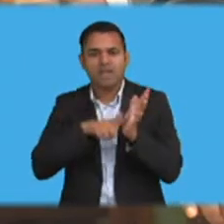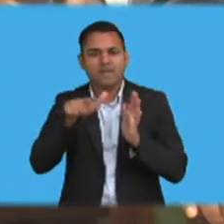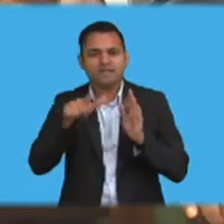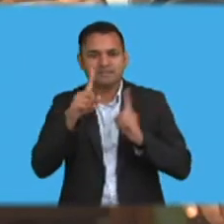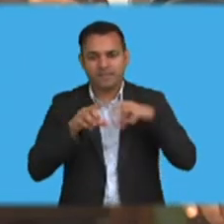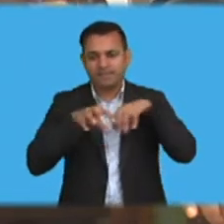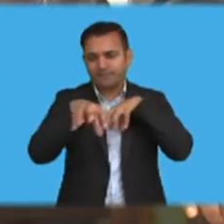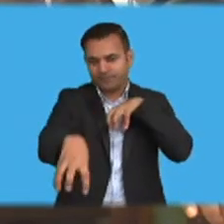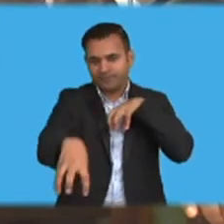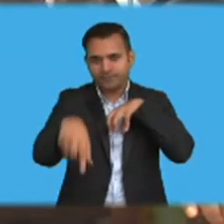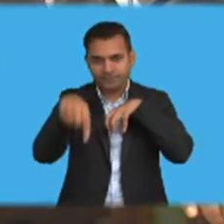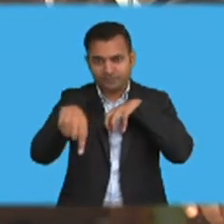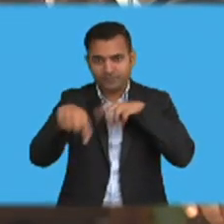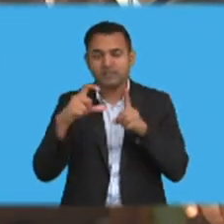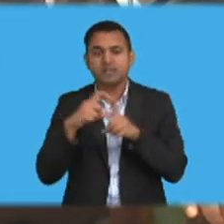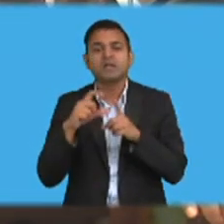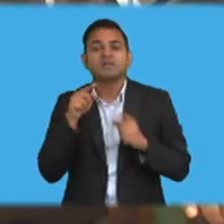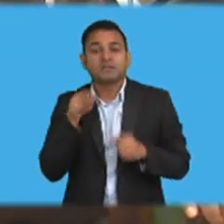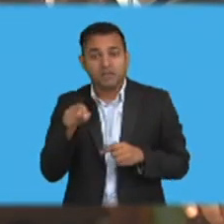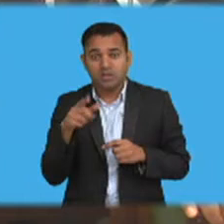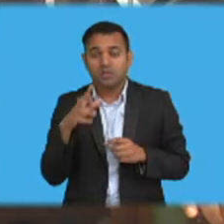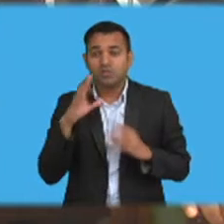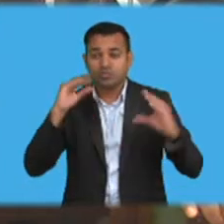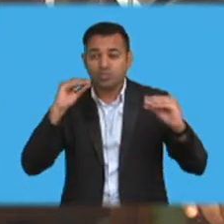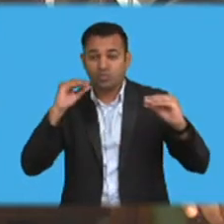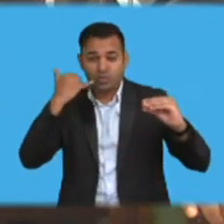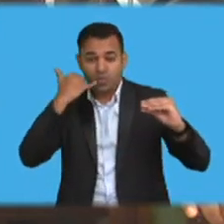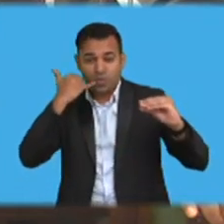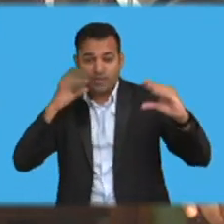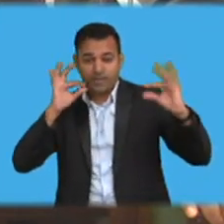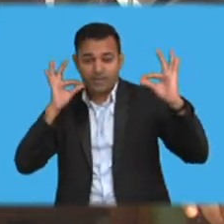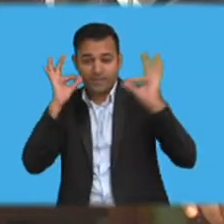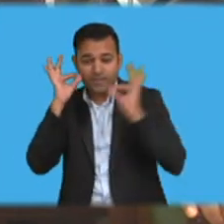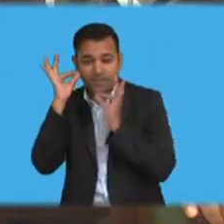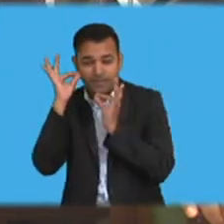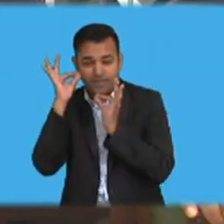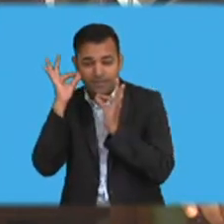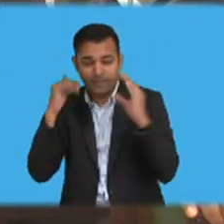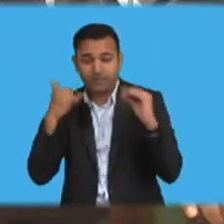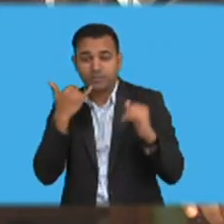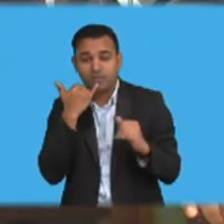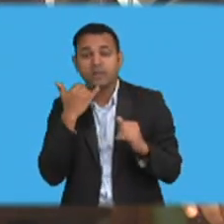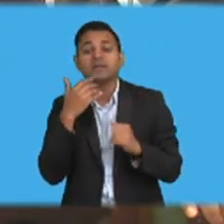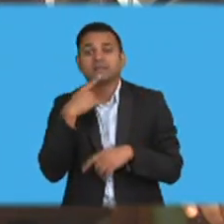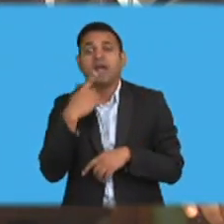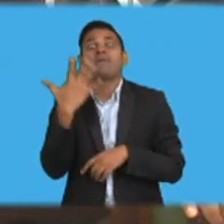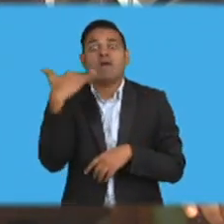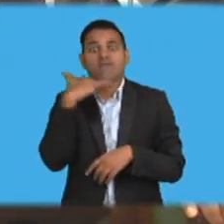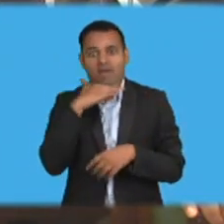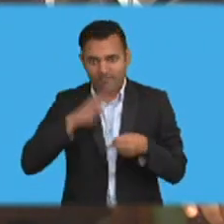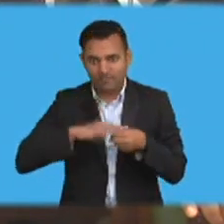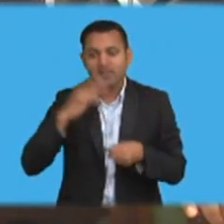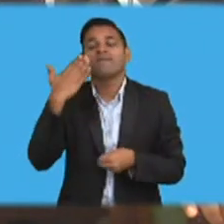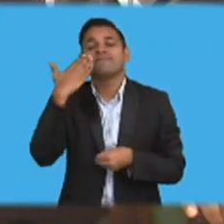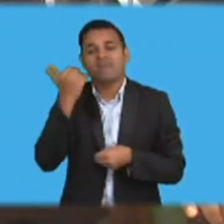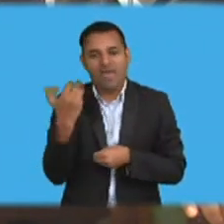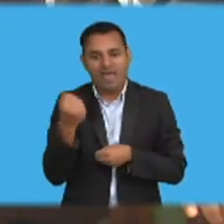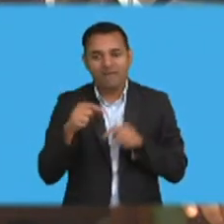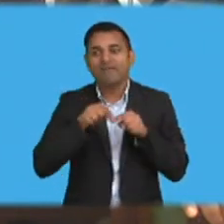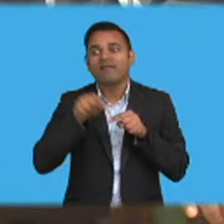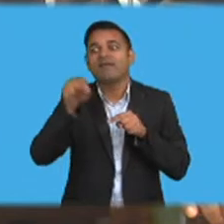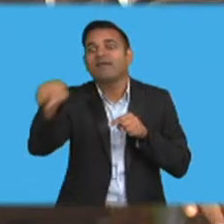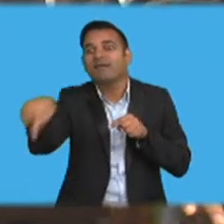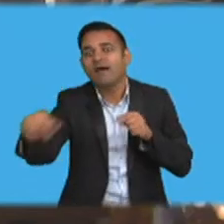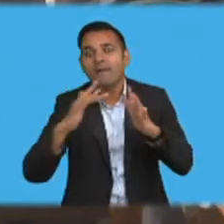information available to determine the initial search and rescue area. At 13:40 hours, the Provincial